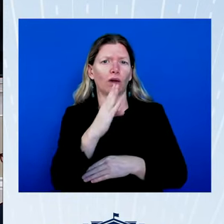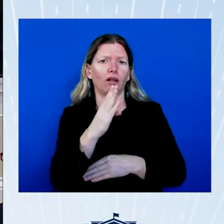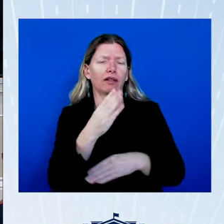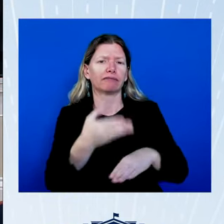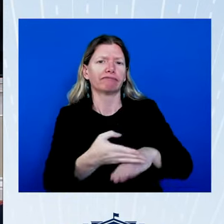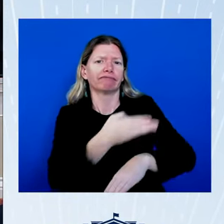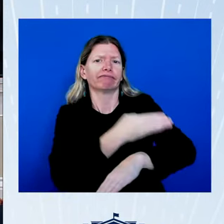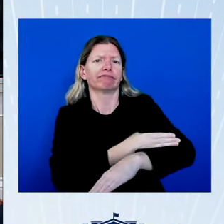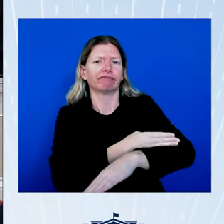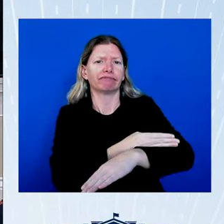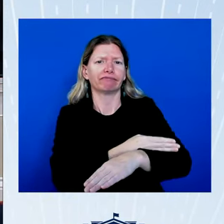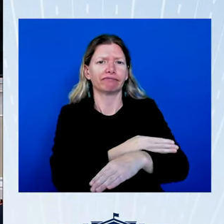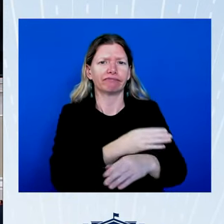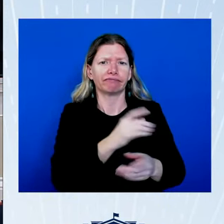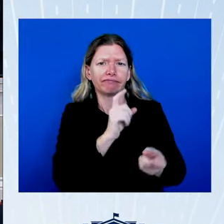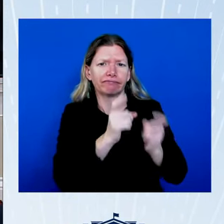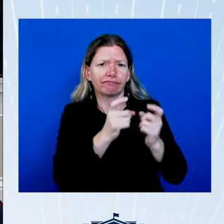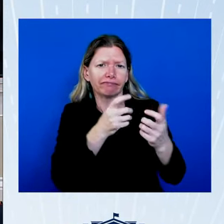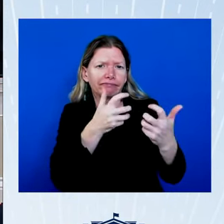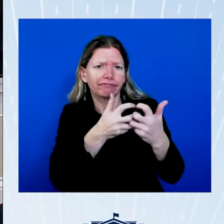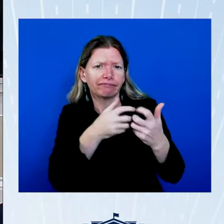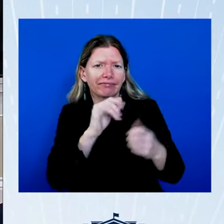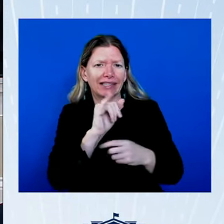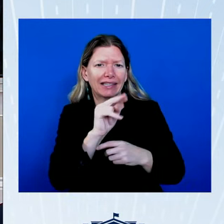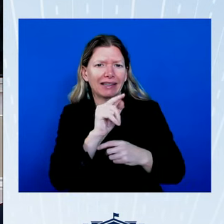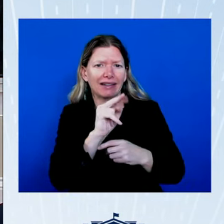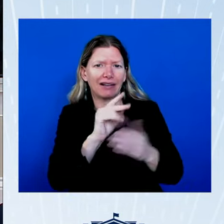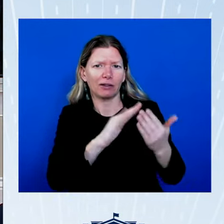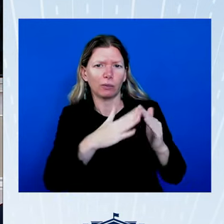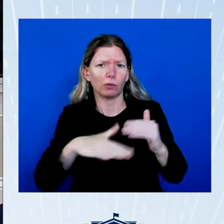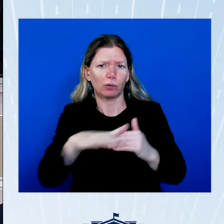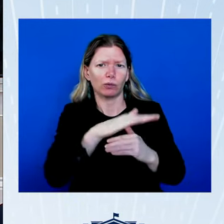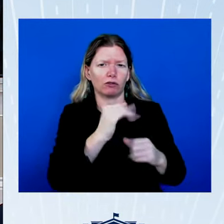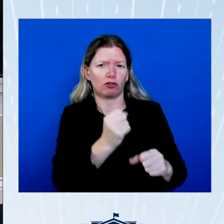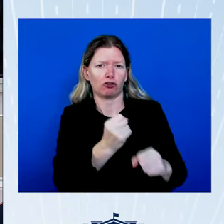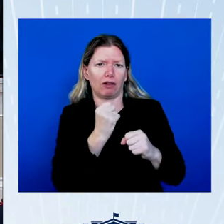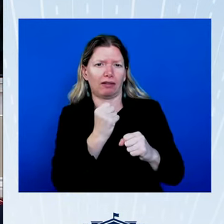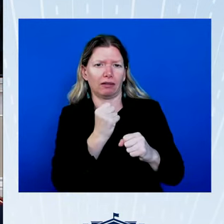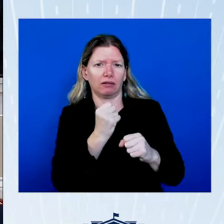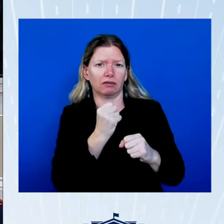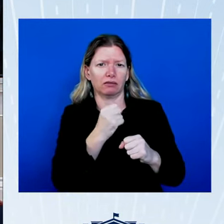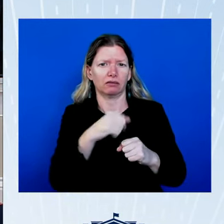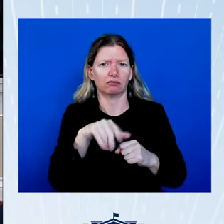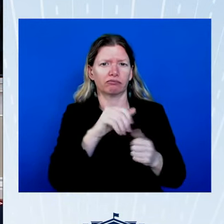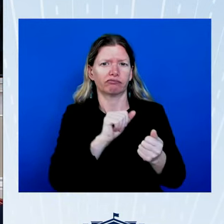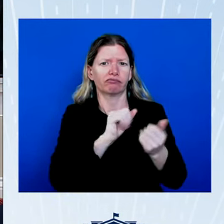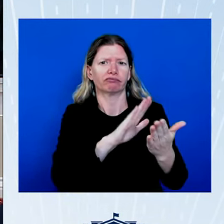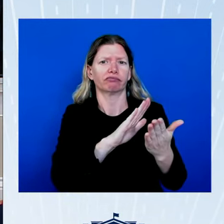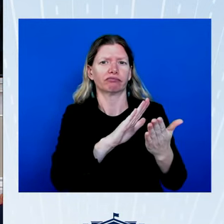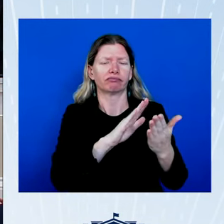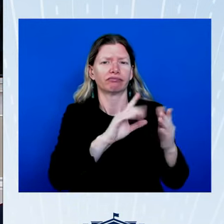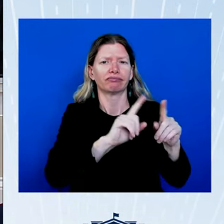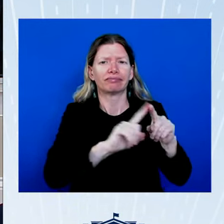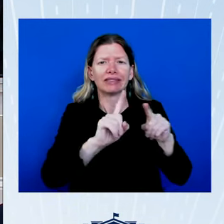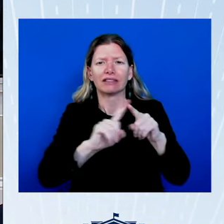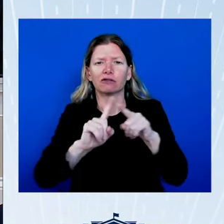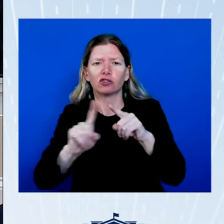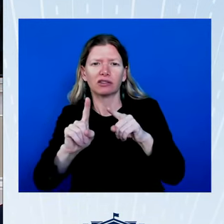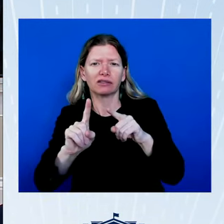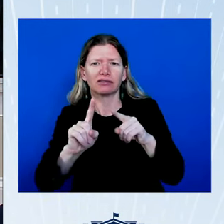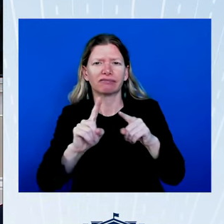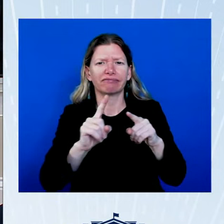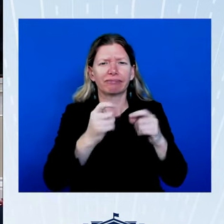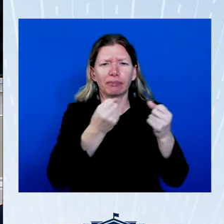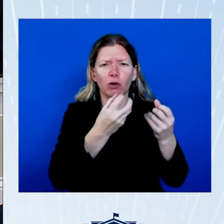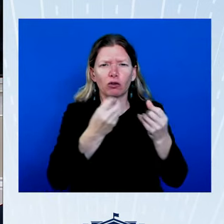to address compounding risks of multiple hazards, but also grounded in the social vulnerabilities that the region faces as well. And we're focused on